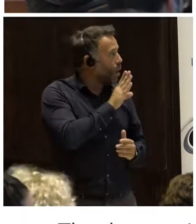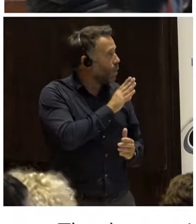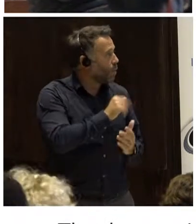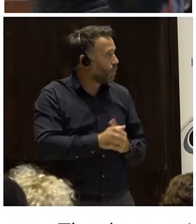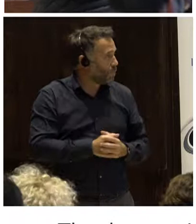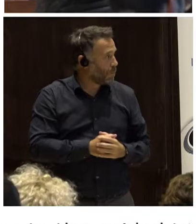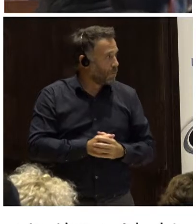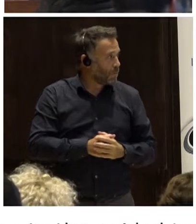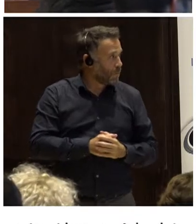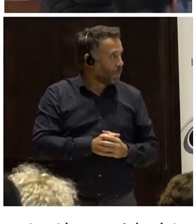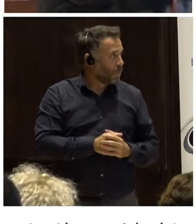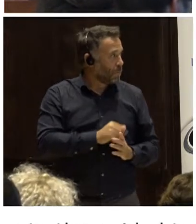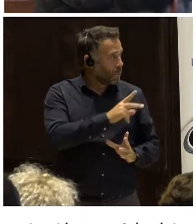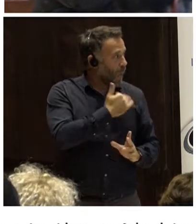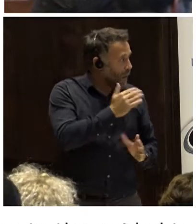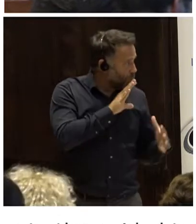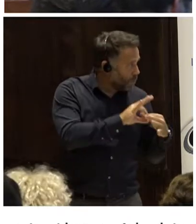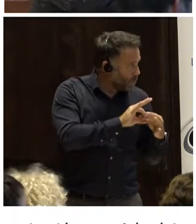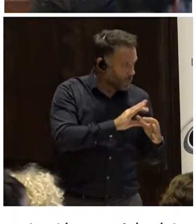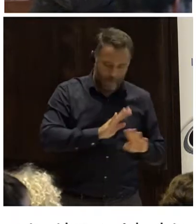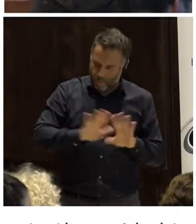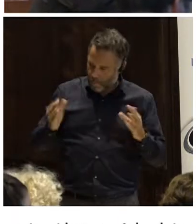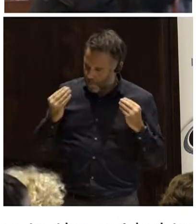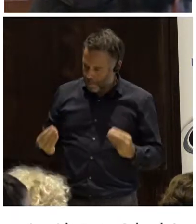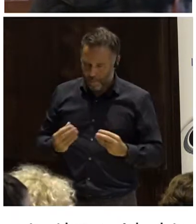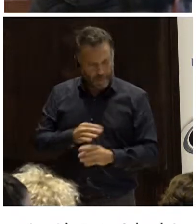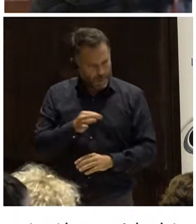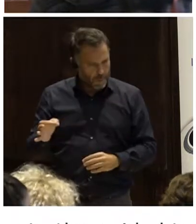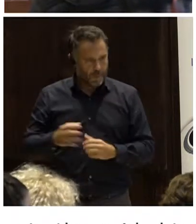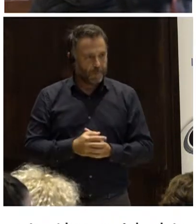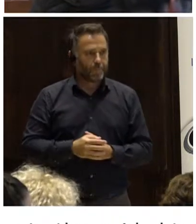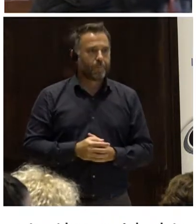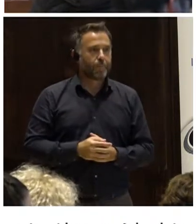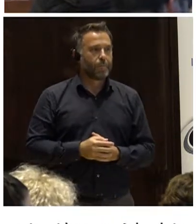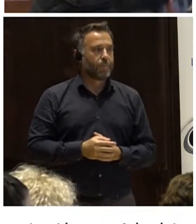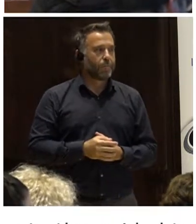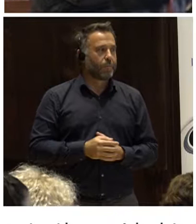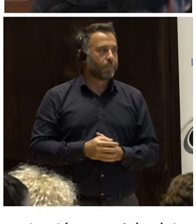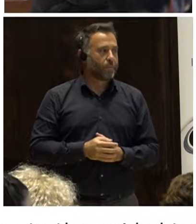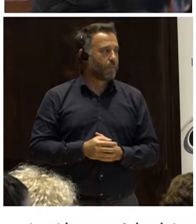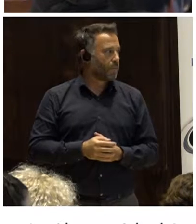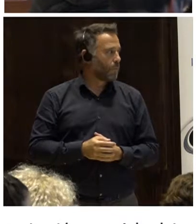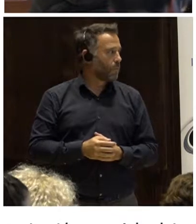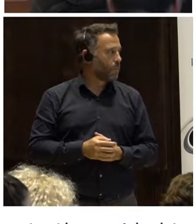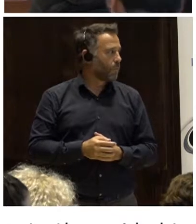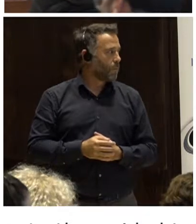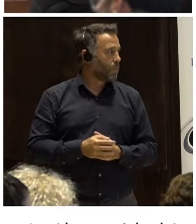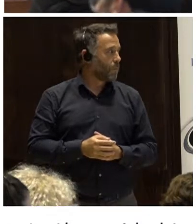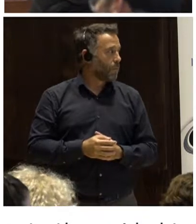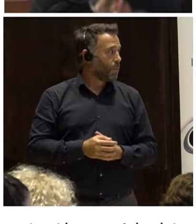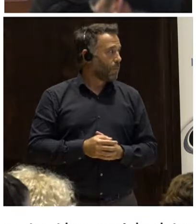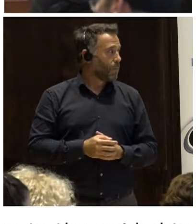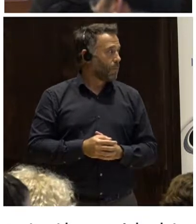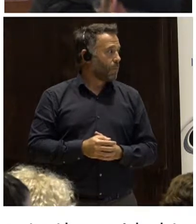about this. No, Thank you. not you. Okay, you have completely discovered the problem. So maybe